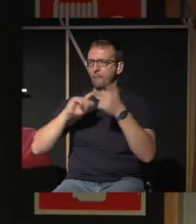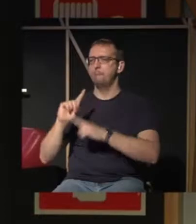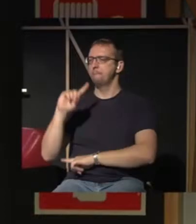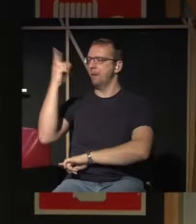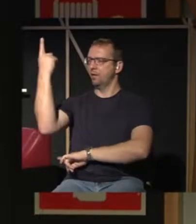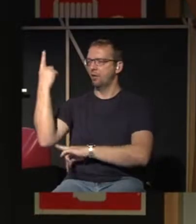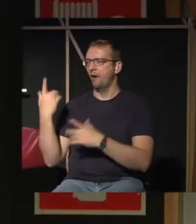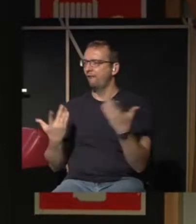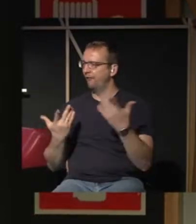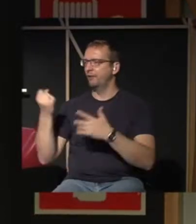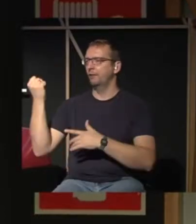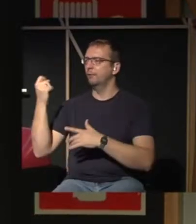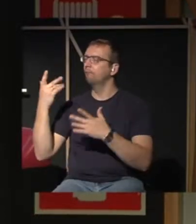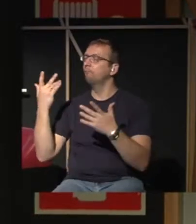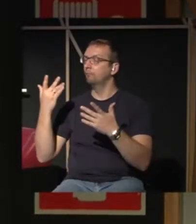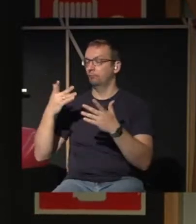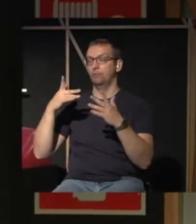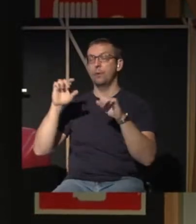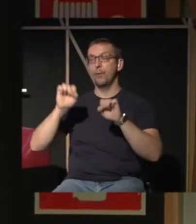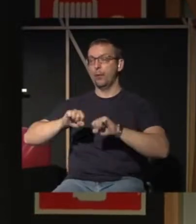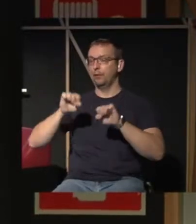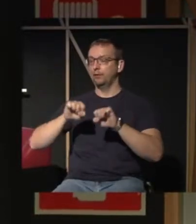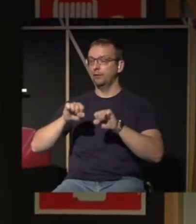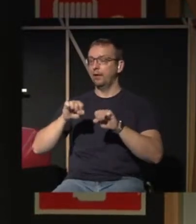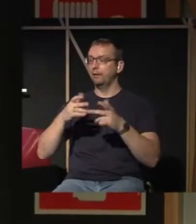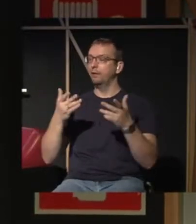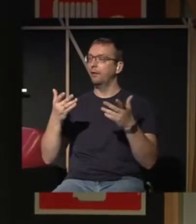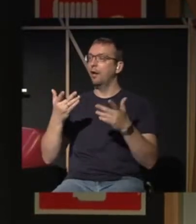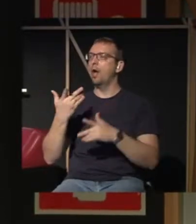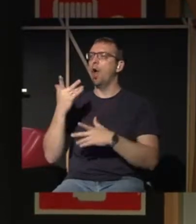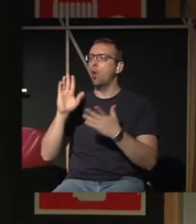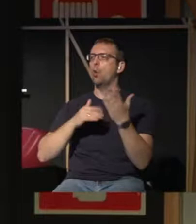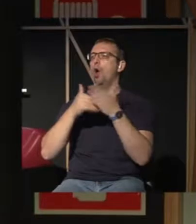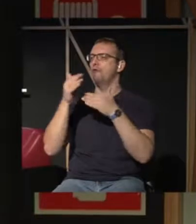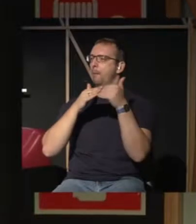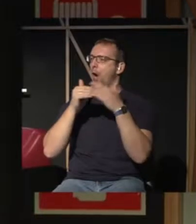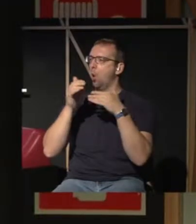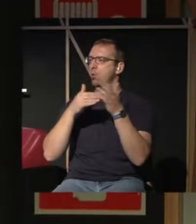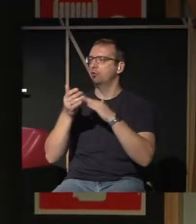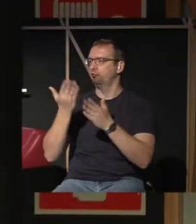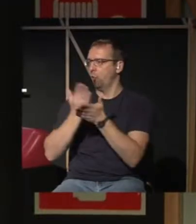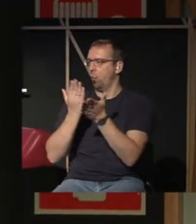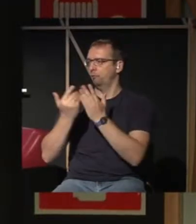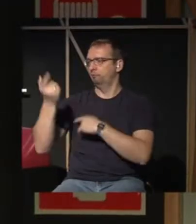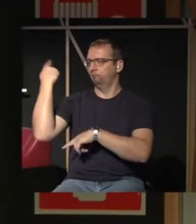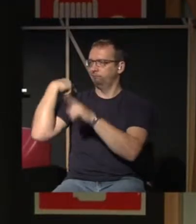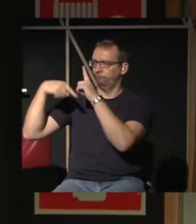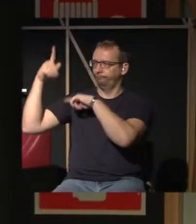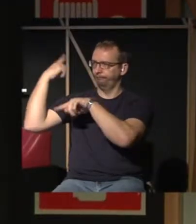UEFA and they spoke about the plans for UEFA Euro 2016. And FIFA presented its objectives for